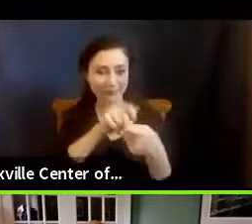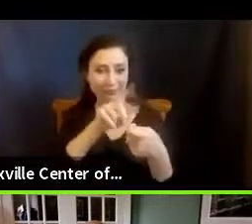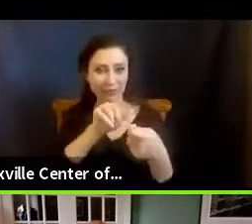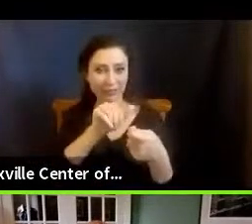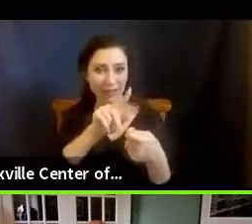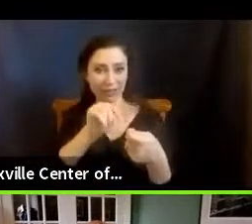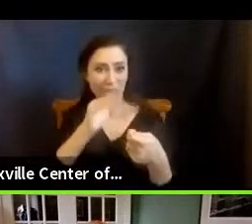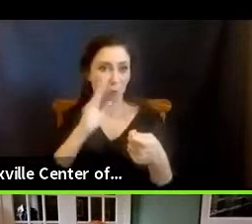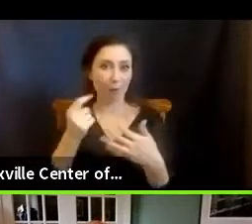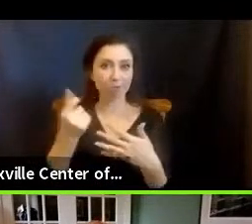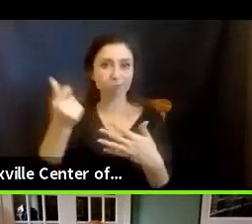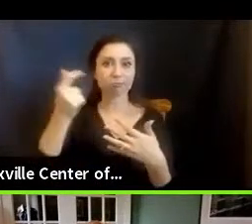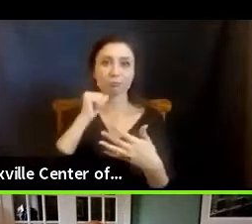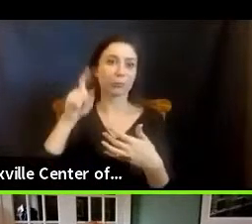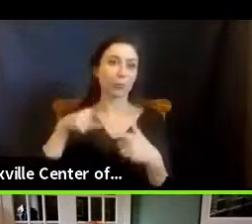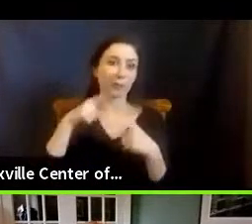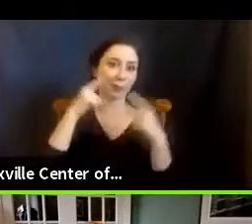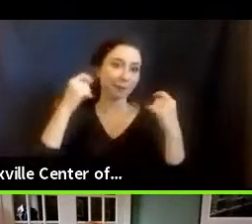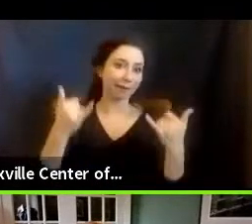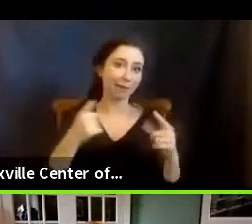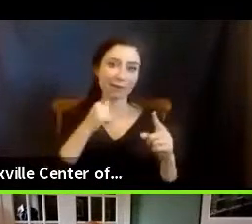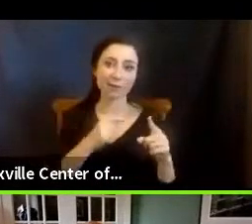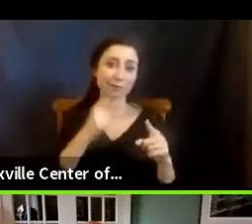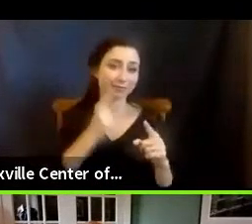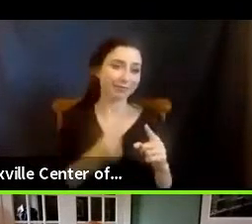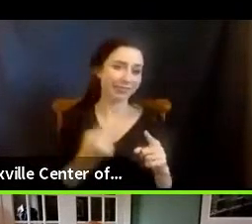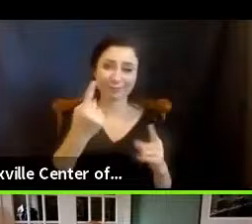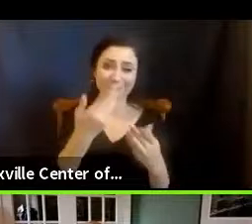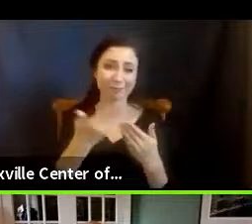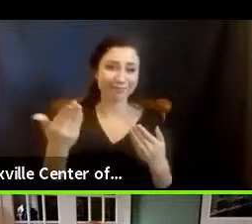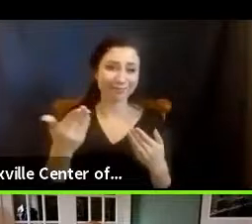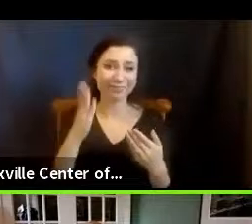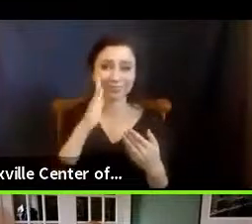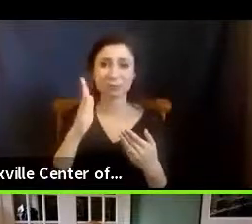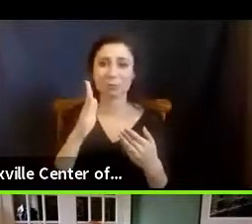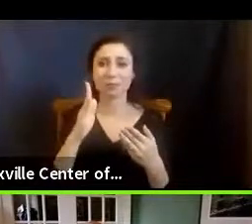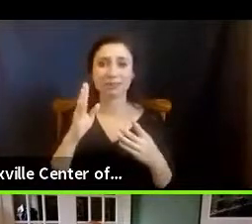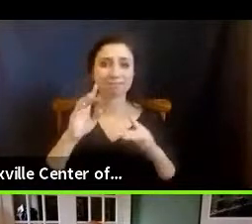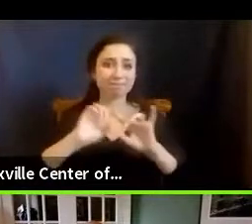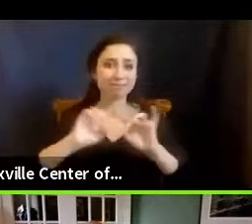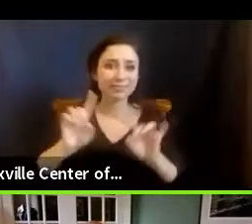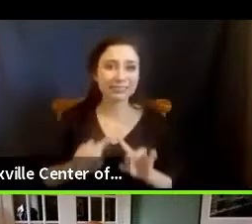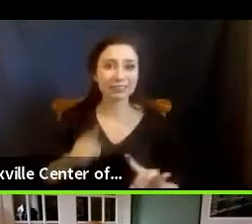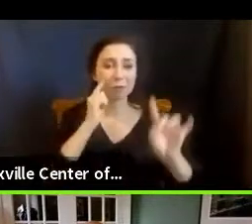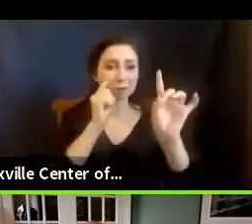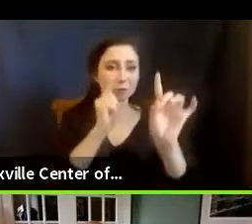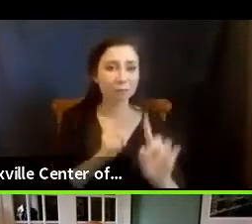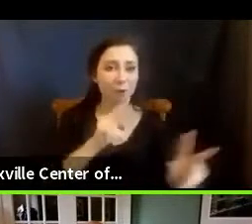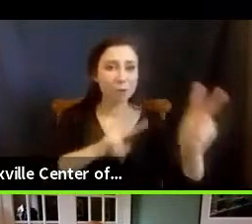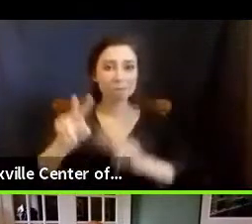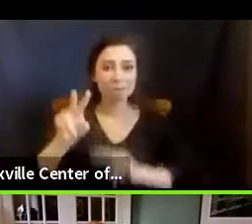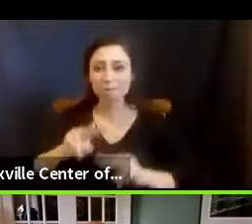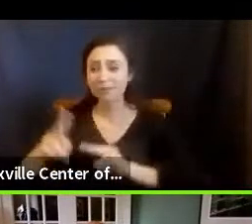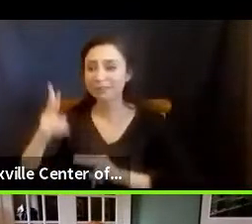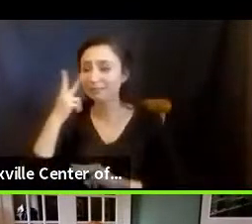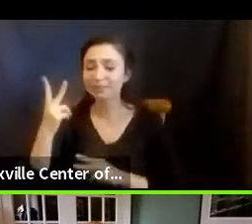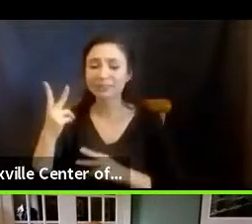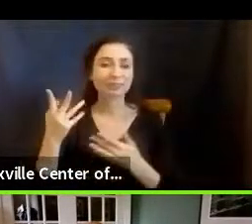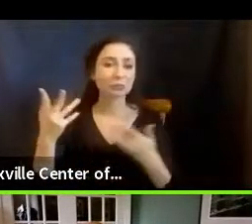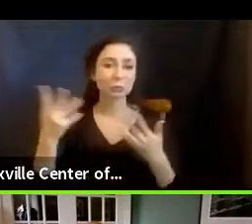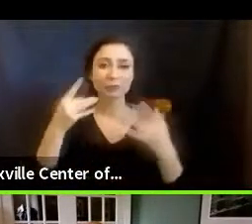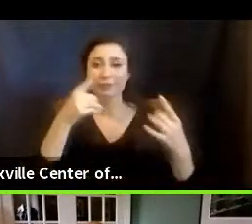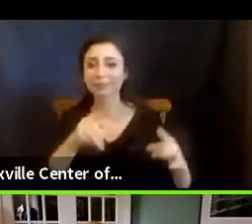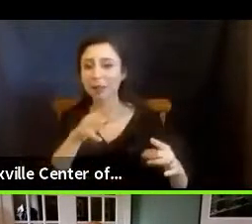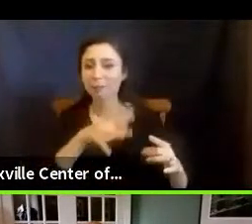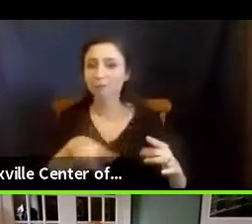think there is one. I think it's looking at the whole picture, looking at multiple benchmarks, and looking at what our community is doing. And in general, just